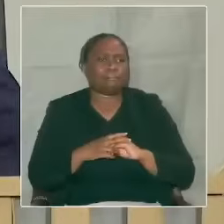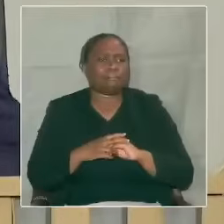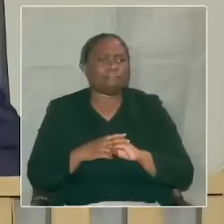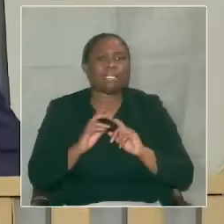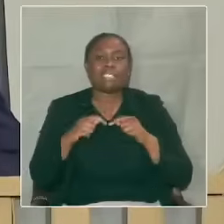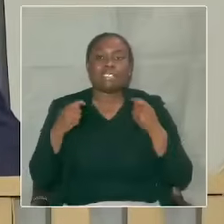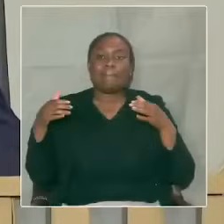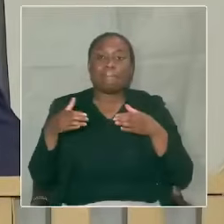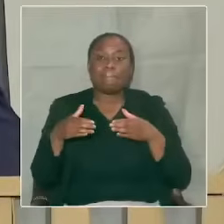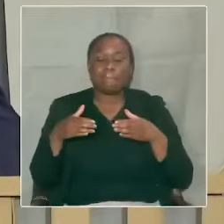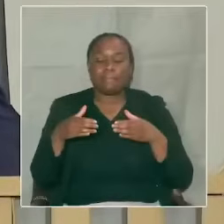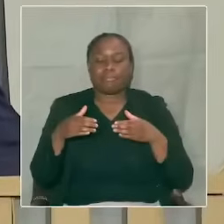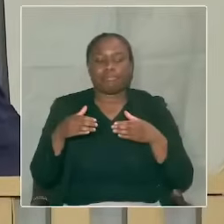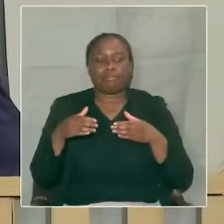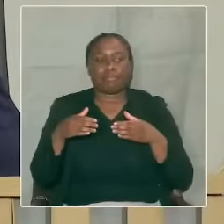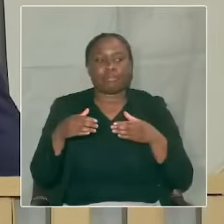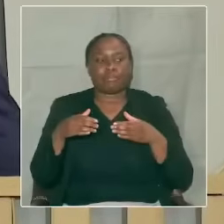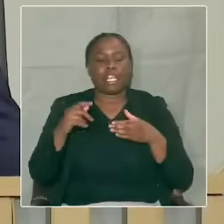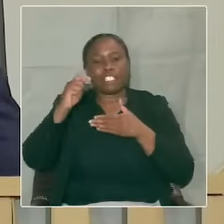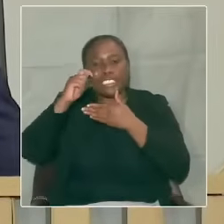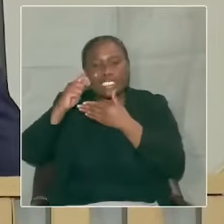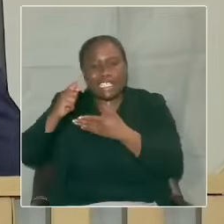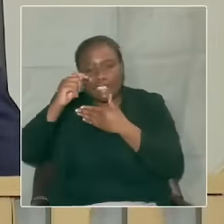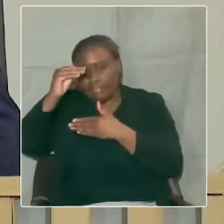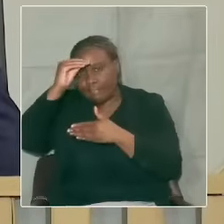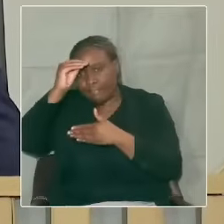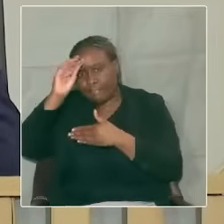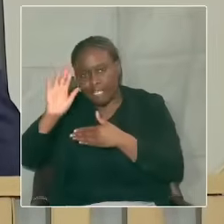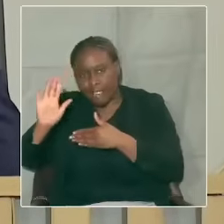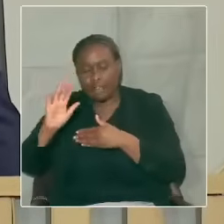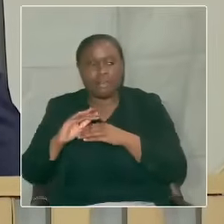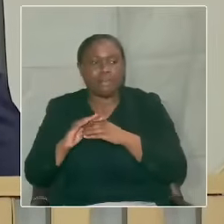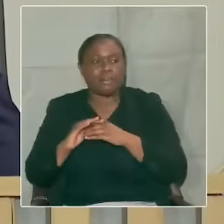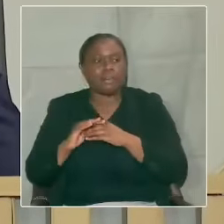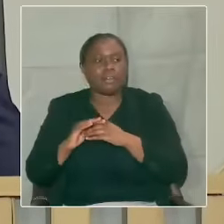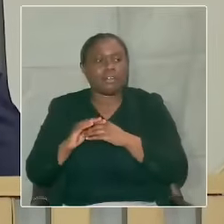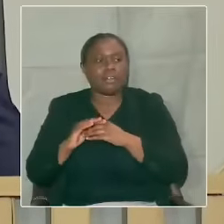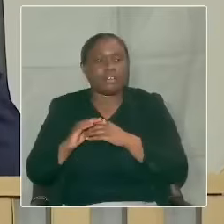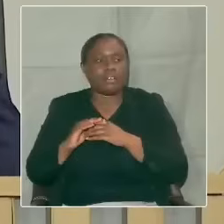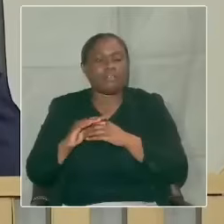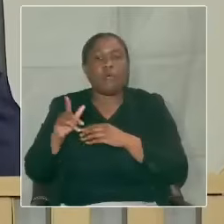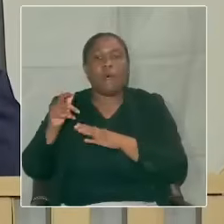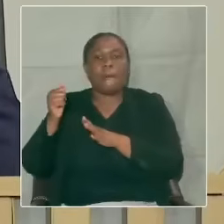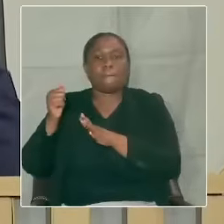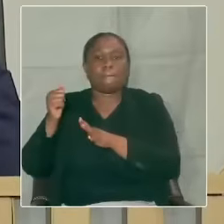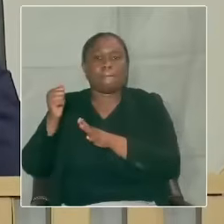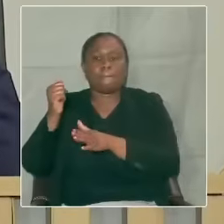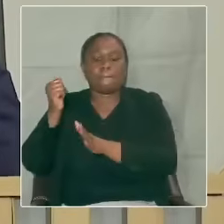team consisted of general detectives, detectives from murder and robbery,